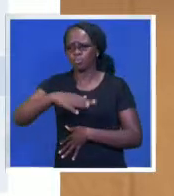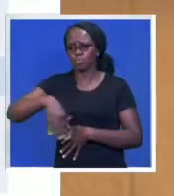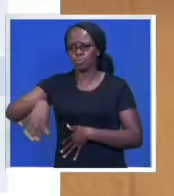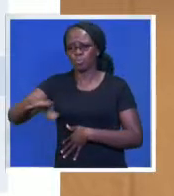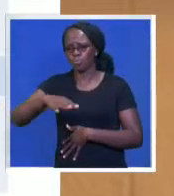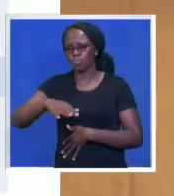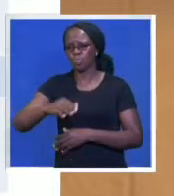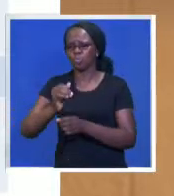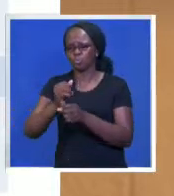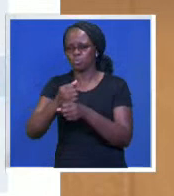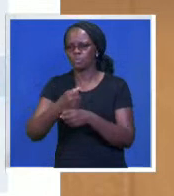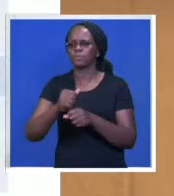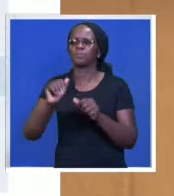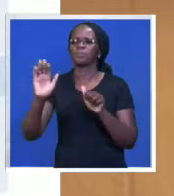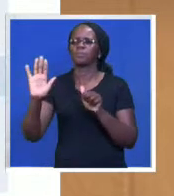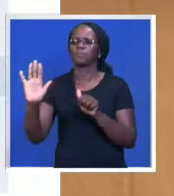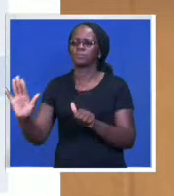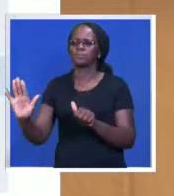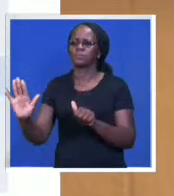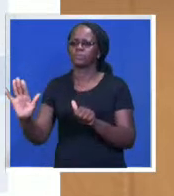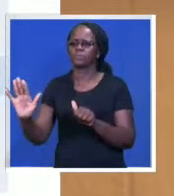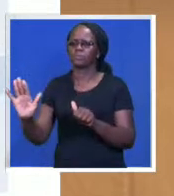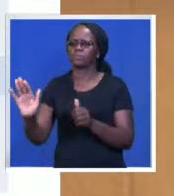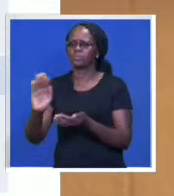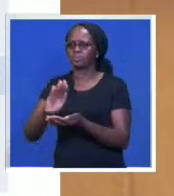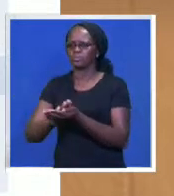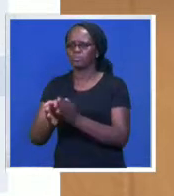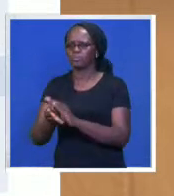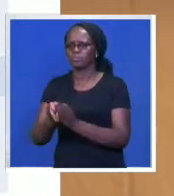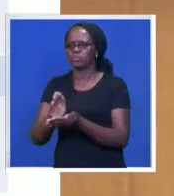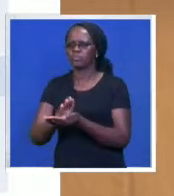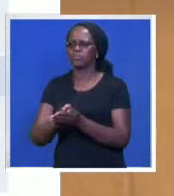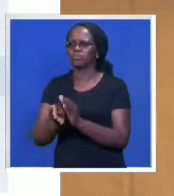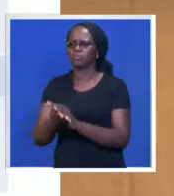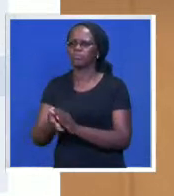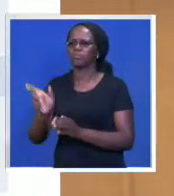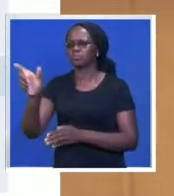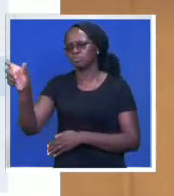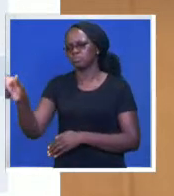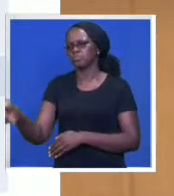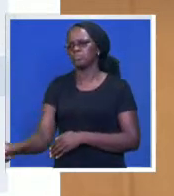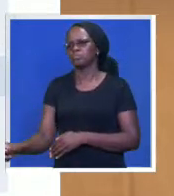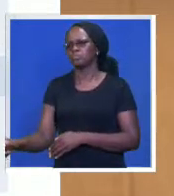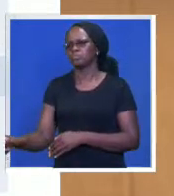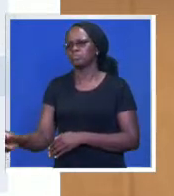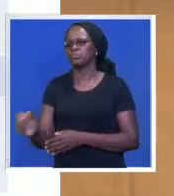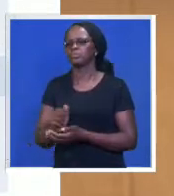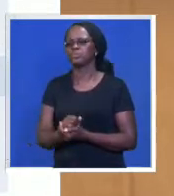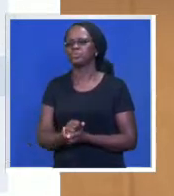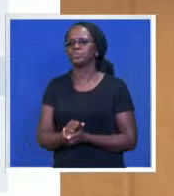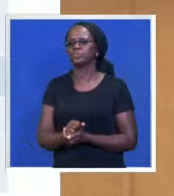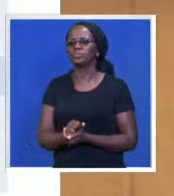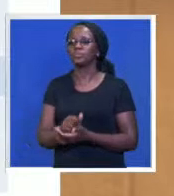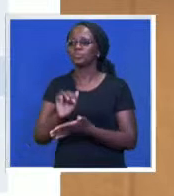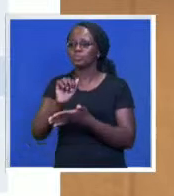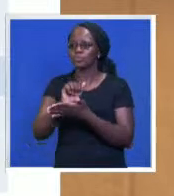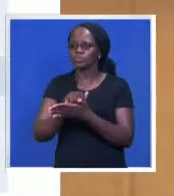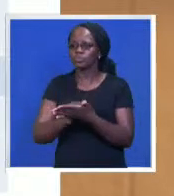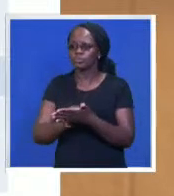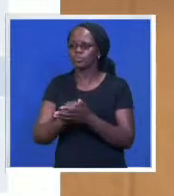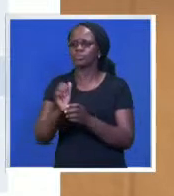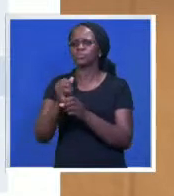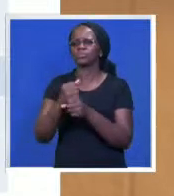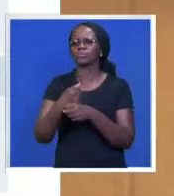6th day. Why? Because all of what God was creating from day 1 to day 5 was